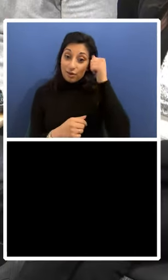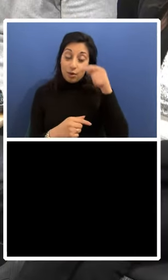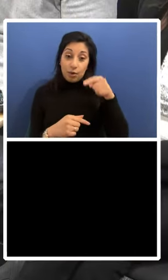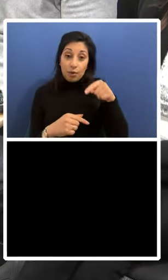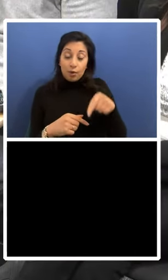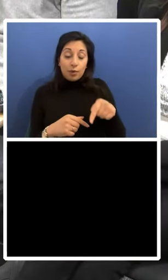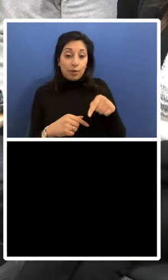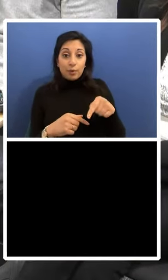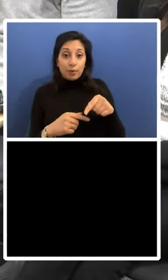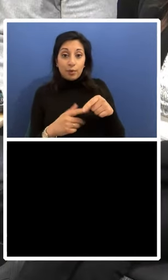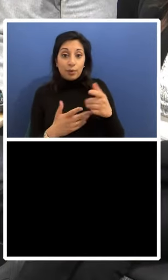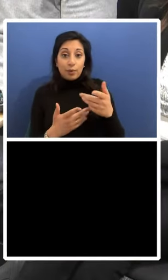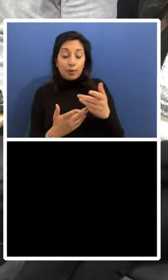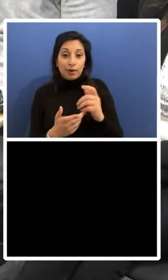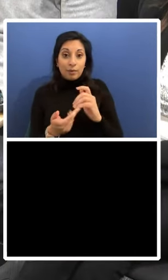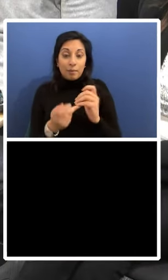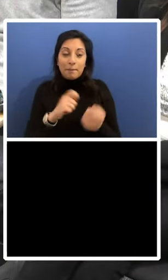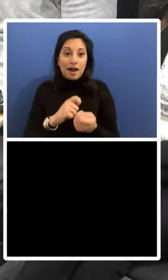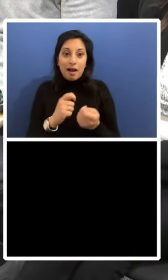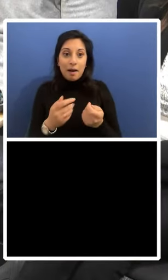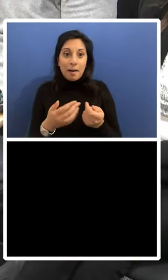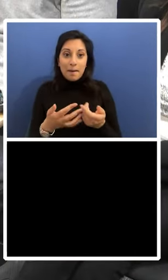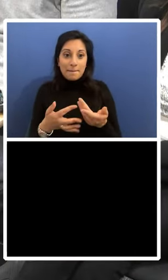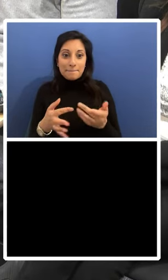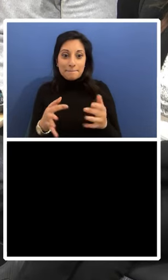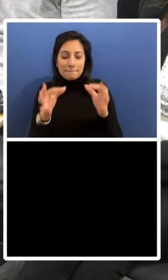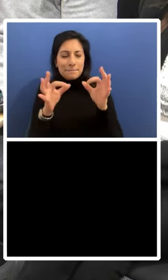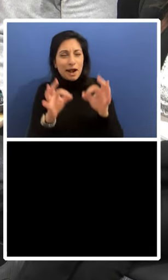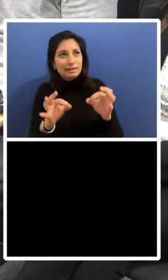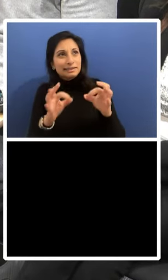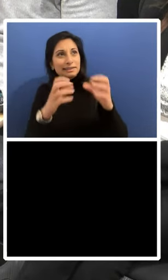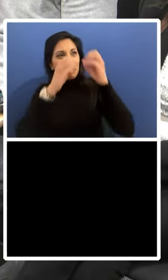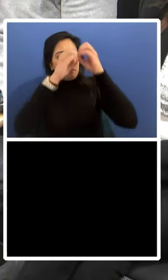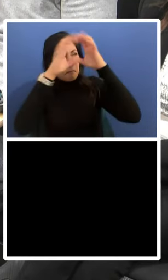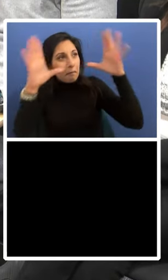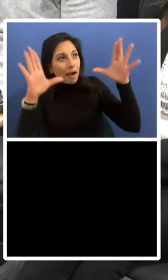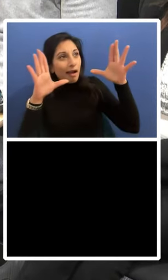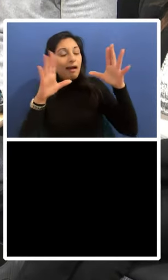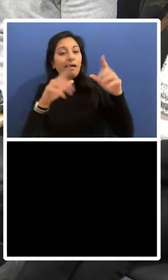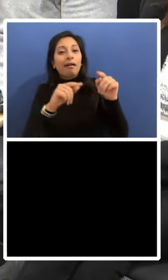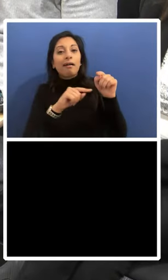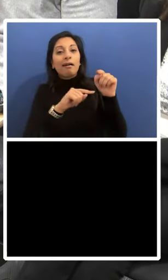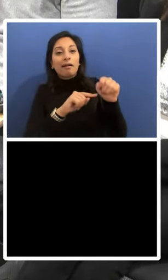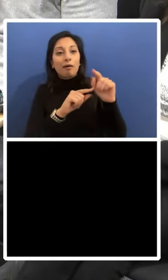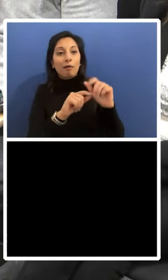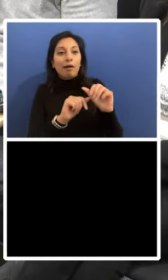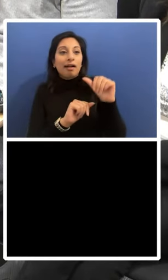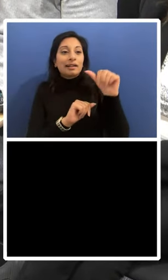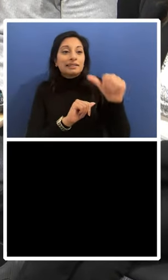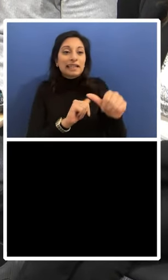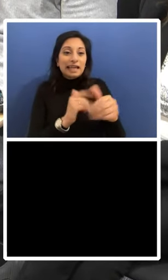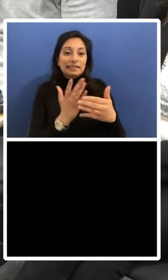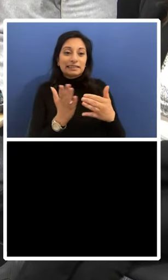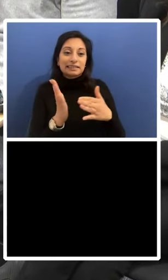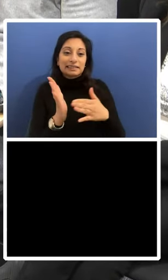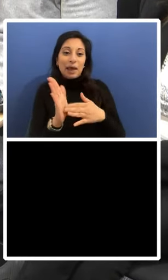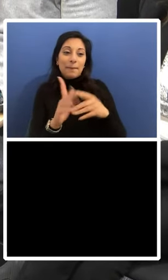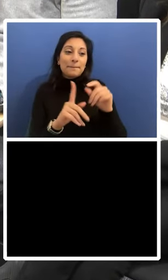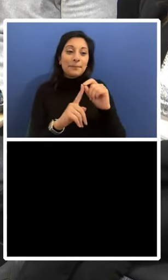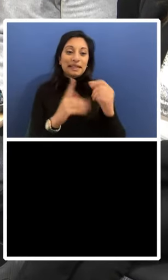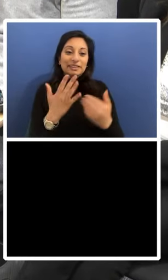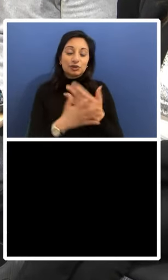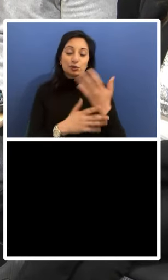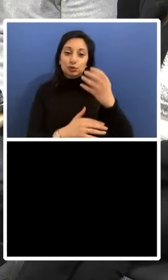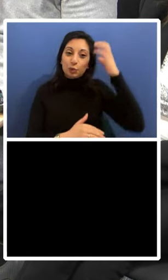you know, becoming a politician, but just imagine for one second you're sitting at the next cabinet table under a new government with a very